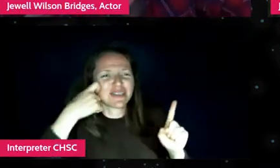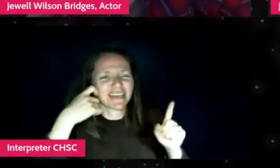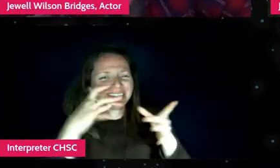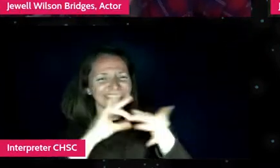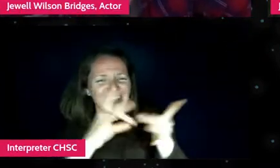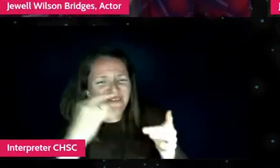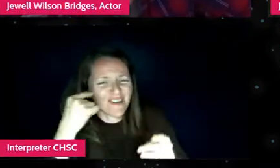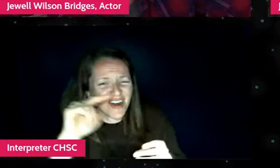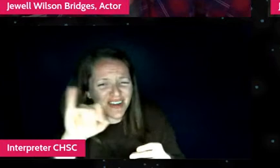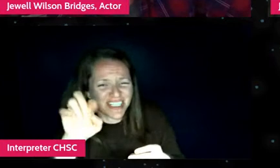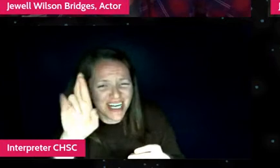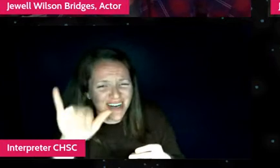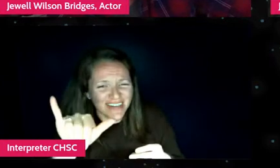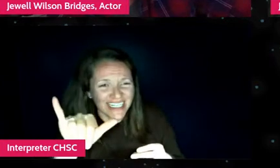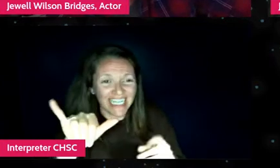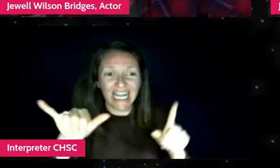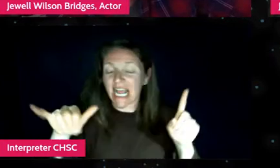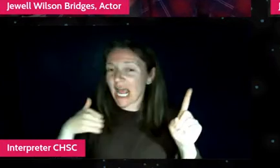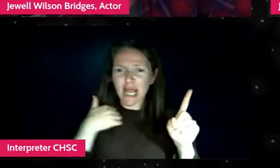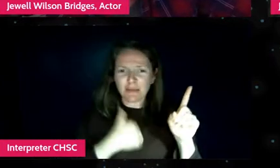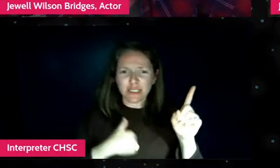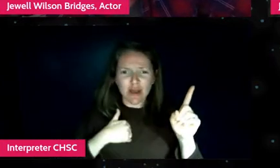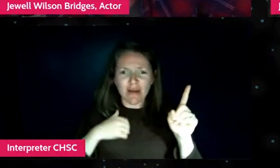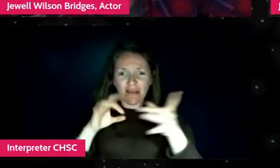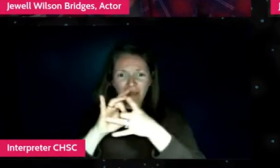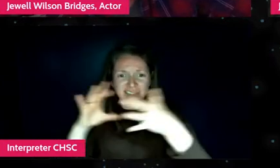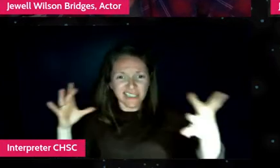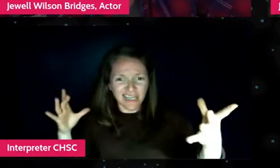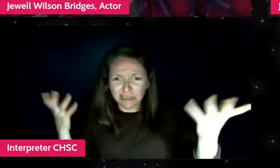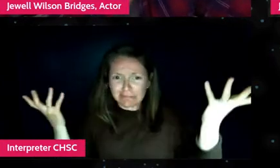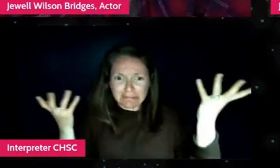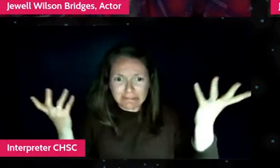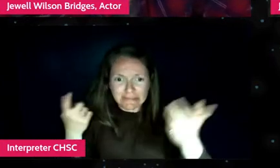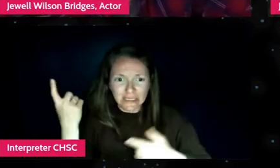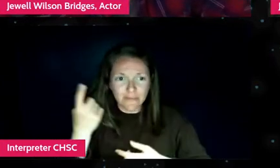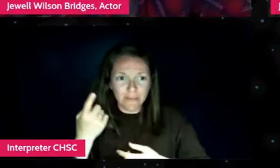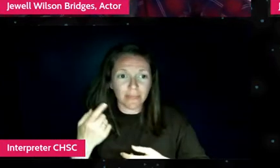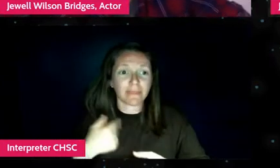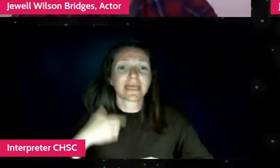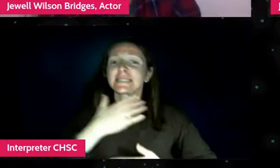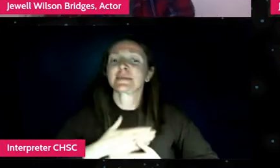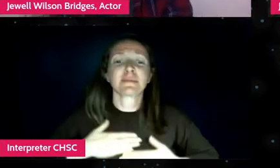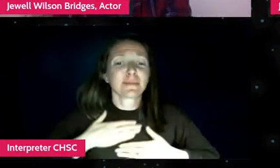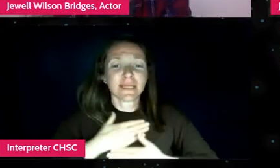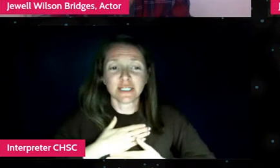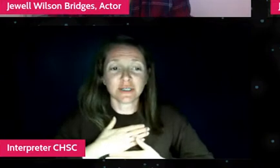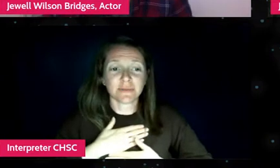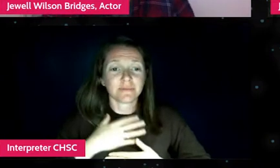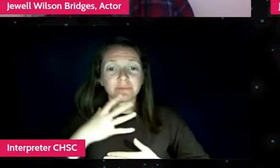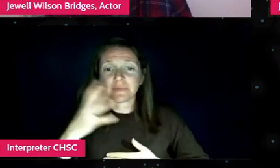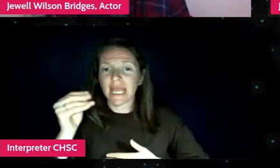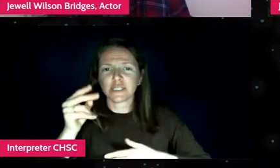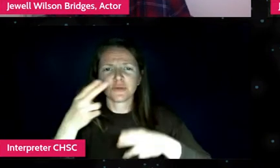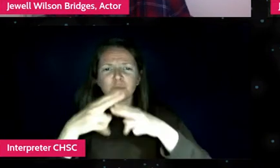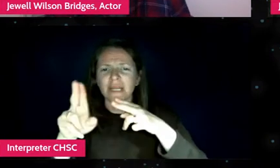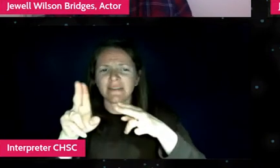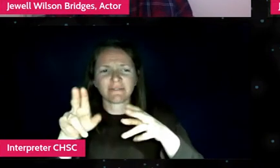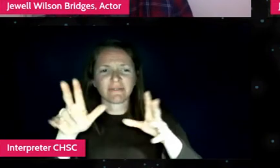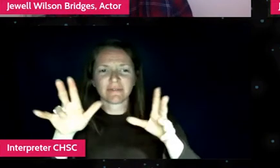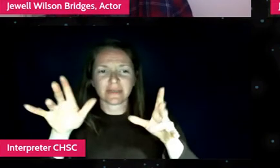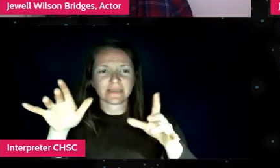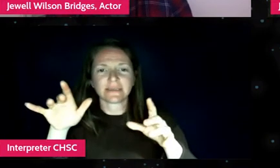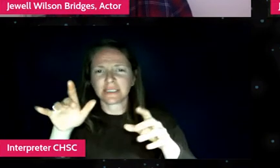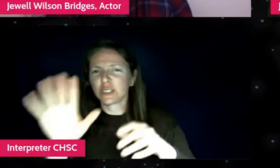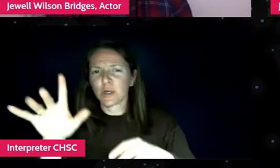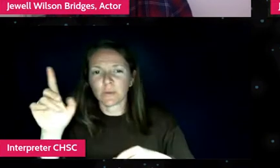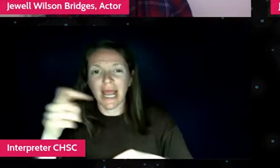Jeremy. All right. Lost connection or something. It's been a pleasure. And to briefly jump off your question,